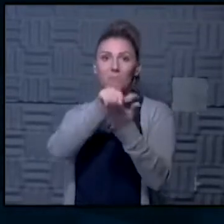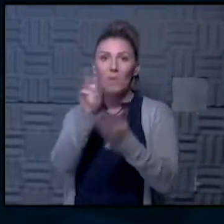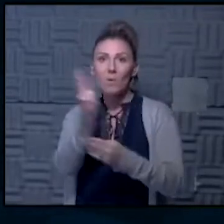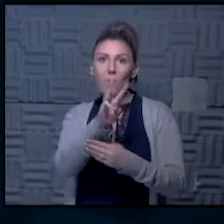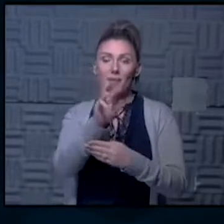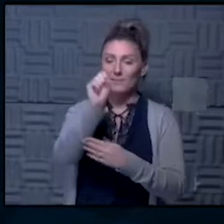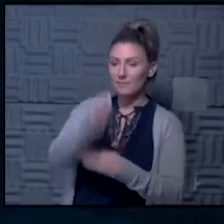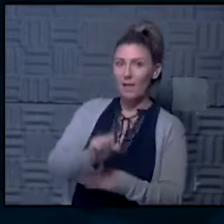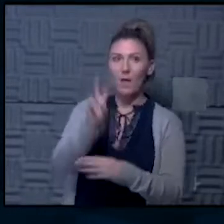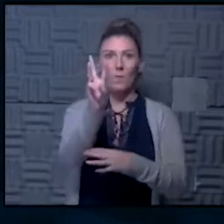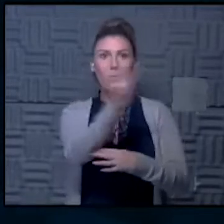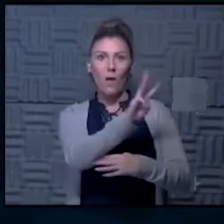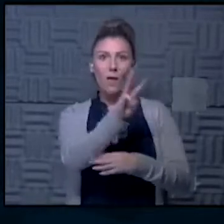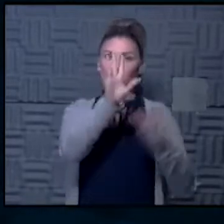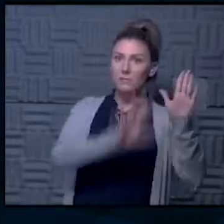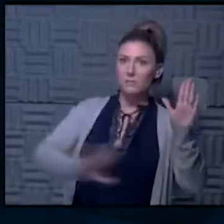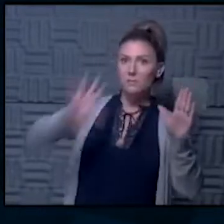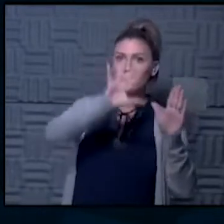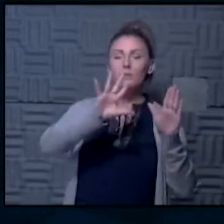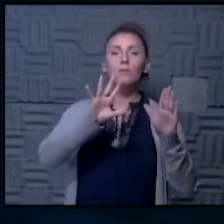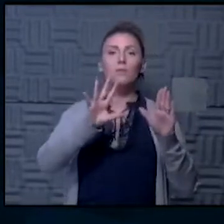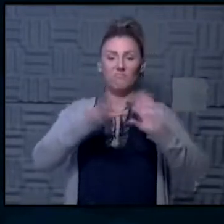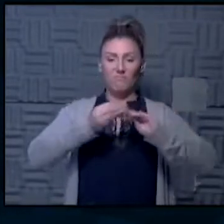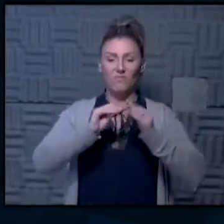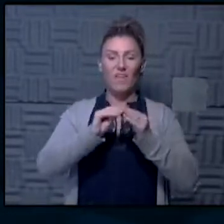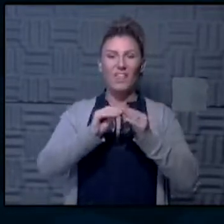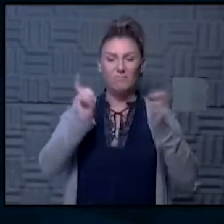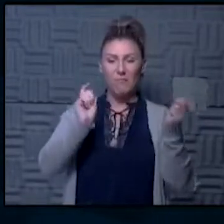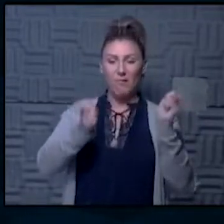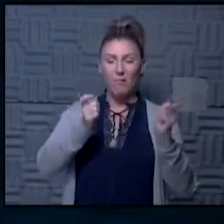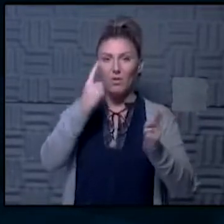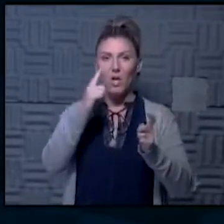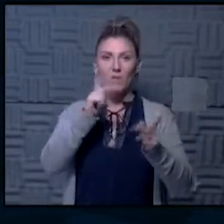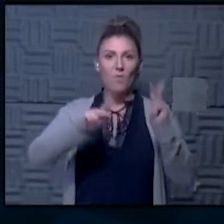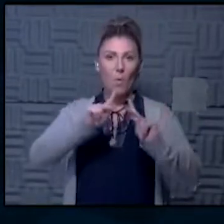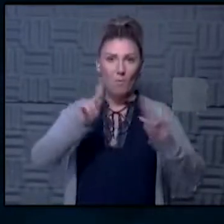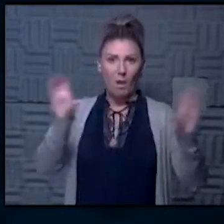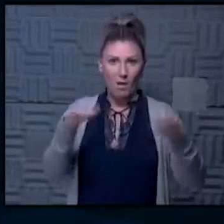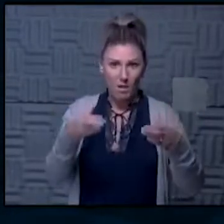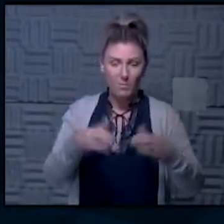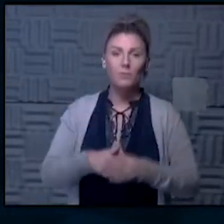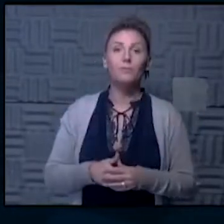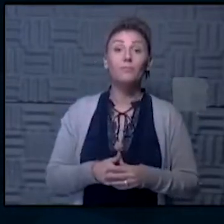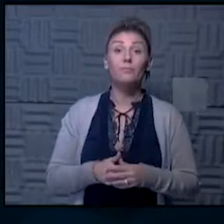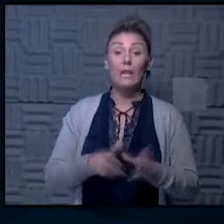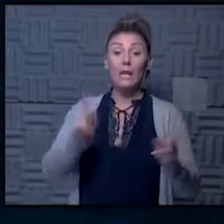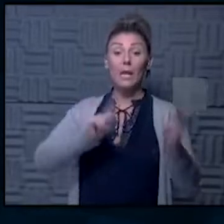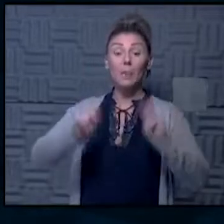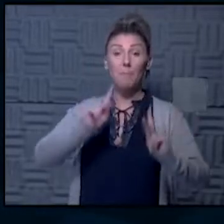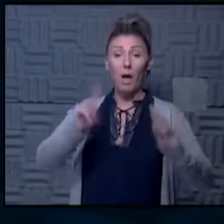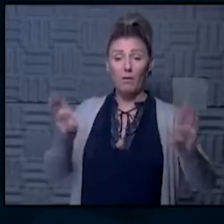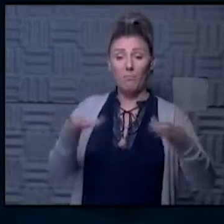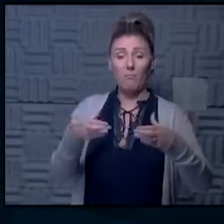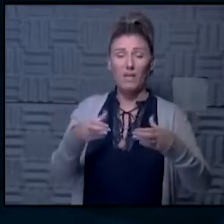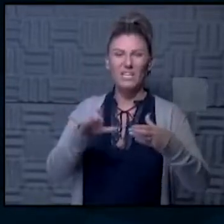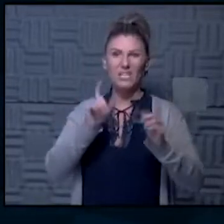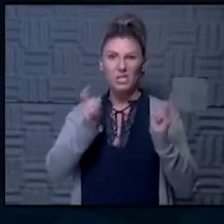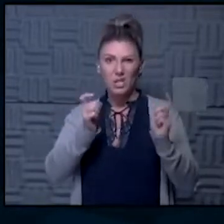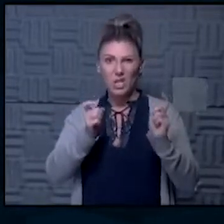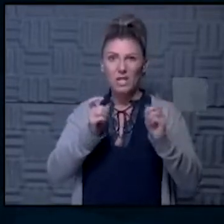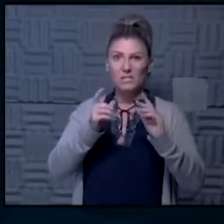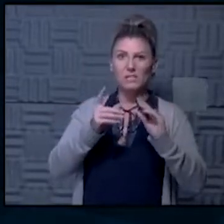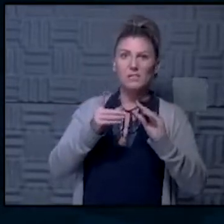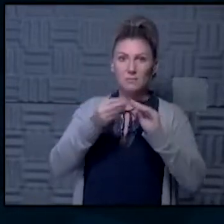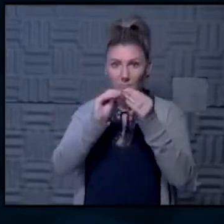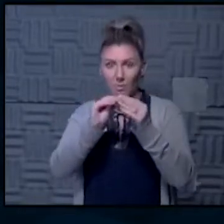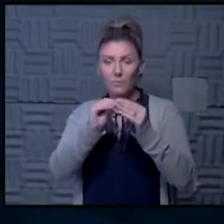And the values here are adjusted for population. So these population-adjusted figures show